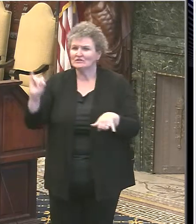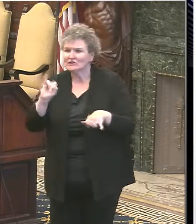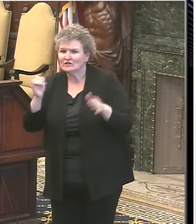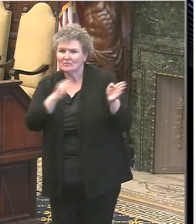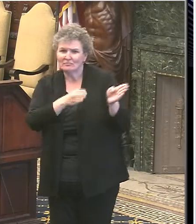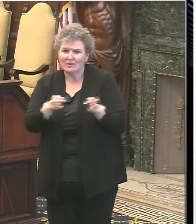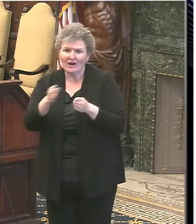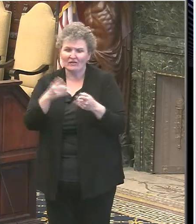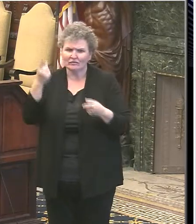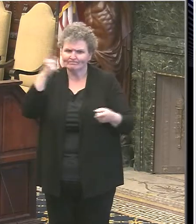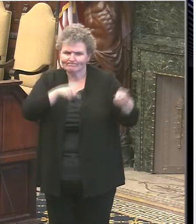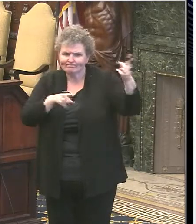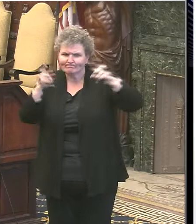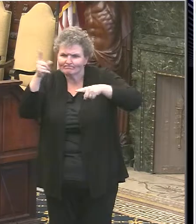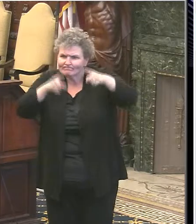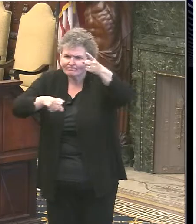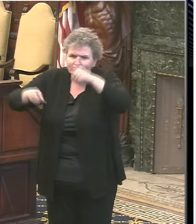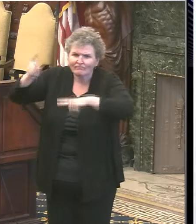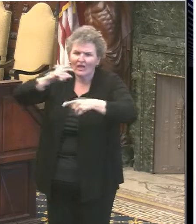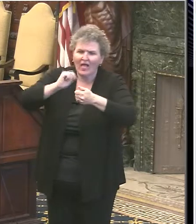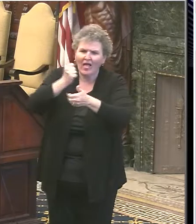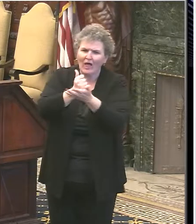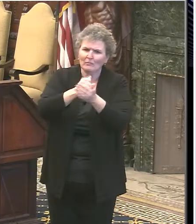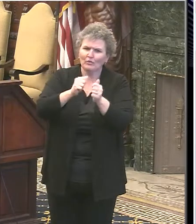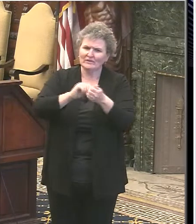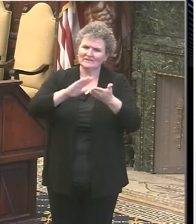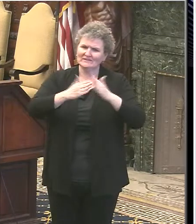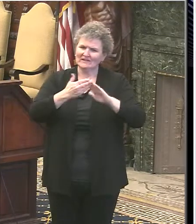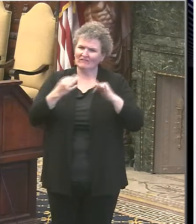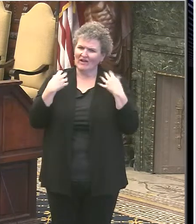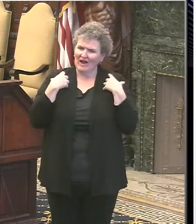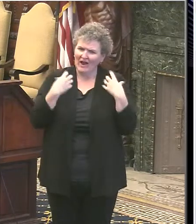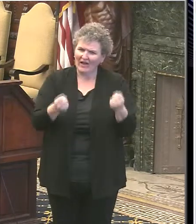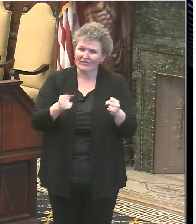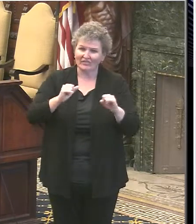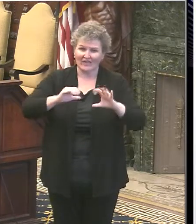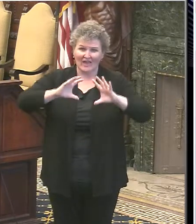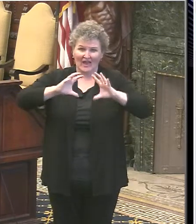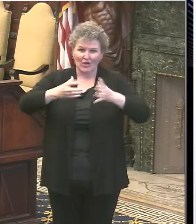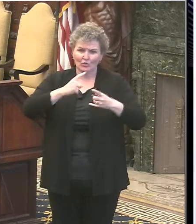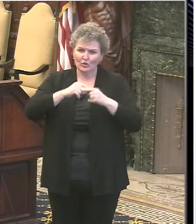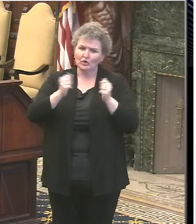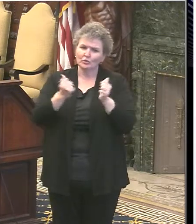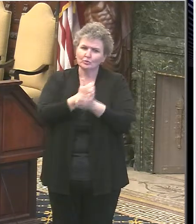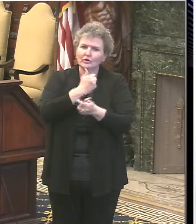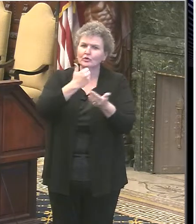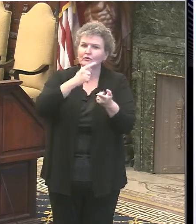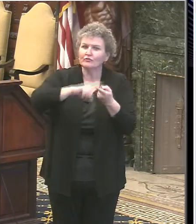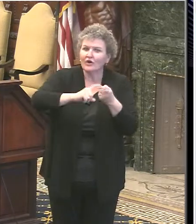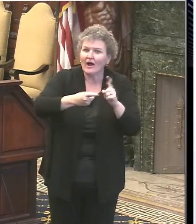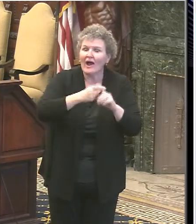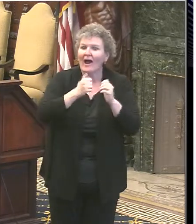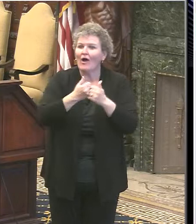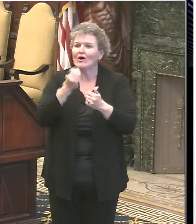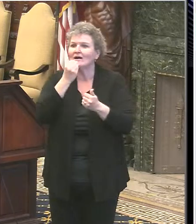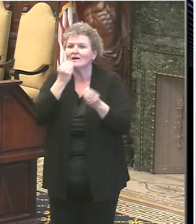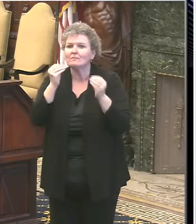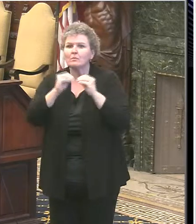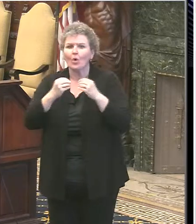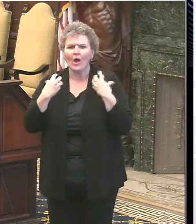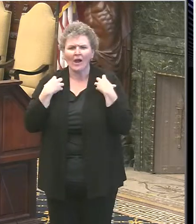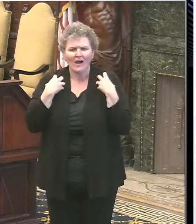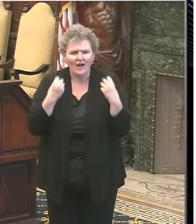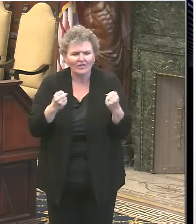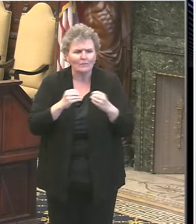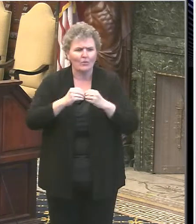together to make our community healthier. Thanks to this group, you can connect with new friends, learn how to eat healthier, and stay active while you